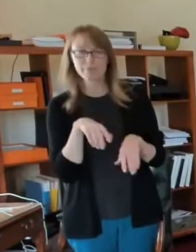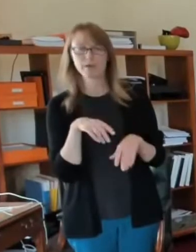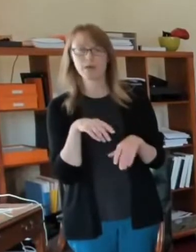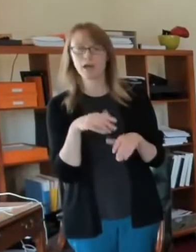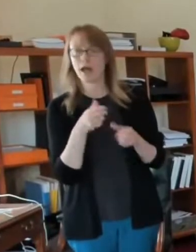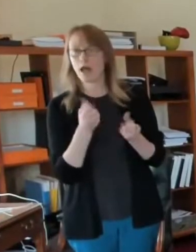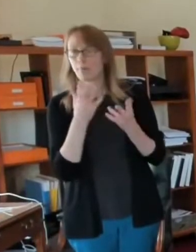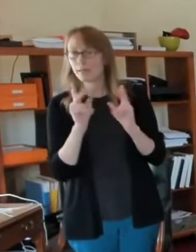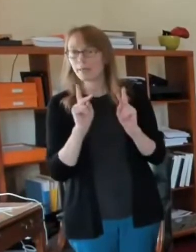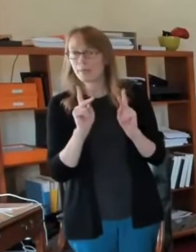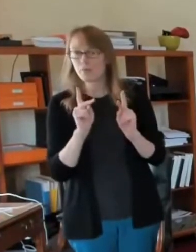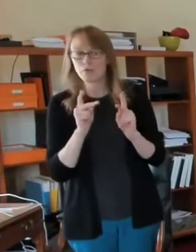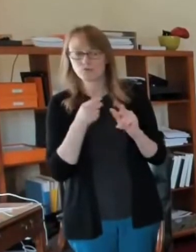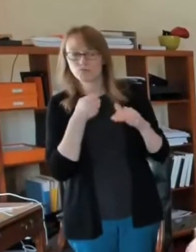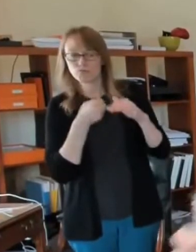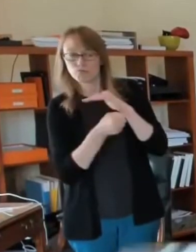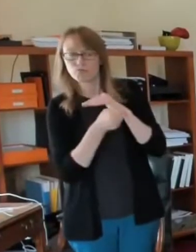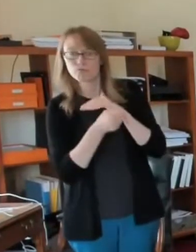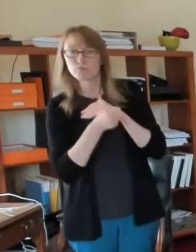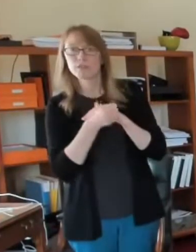day.